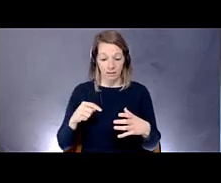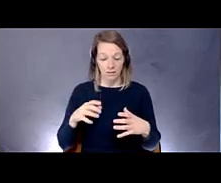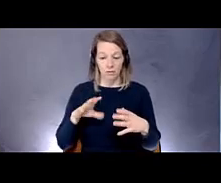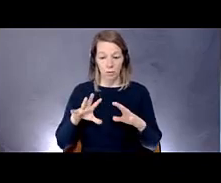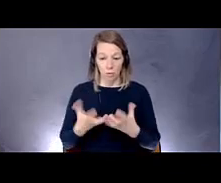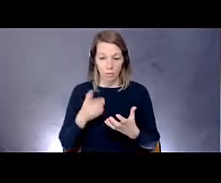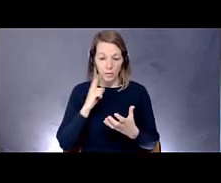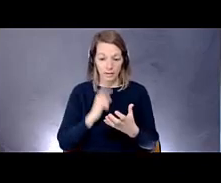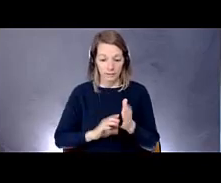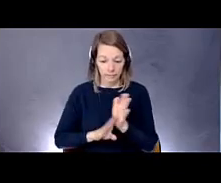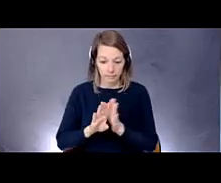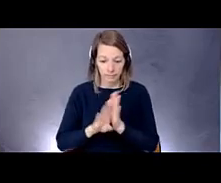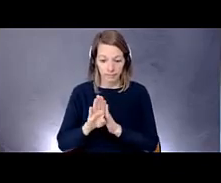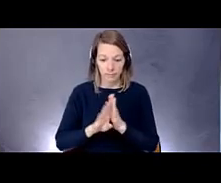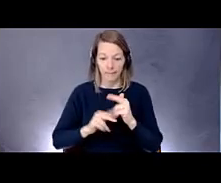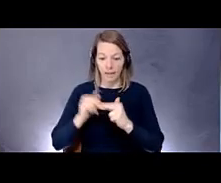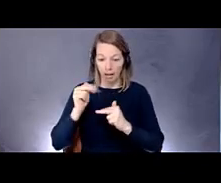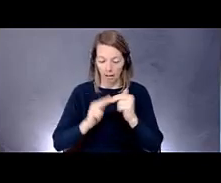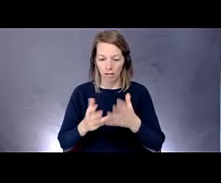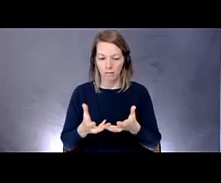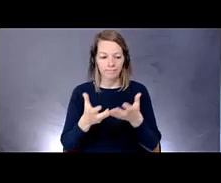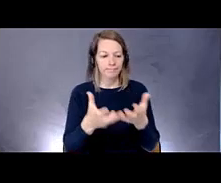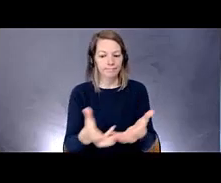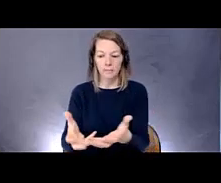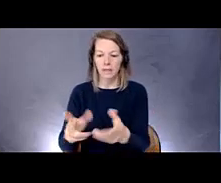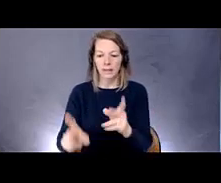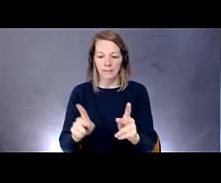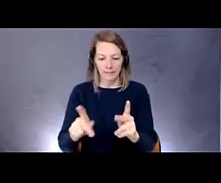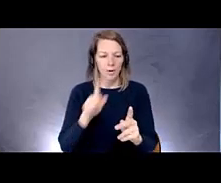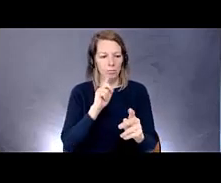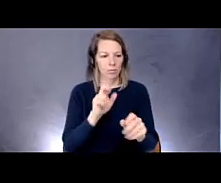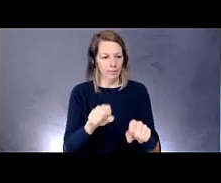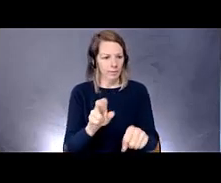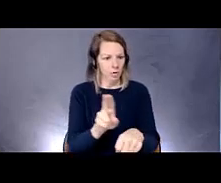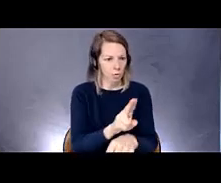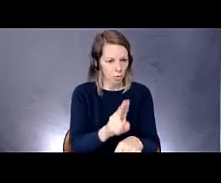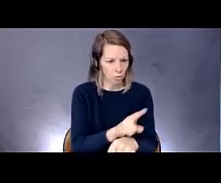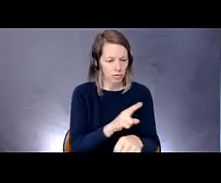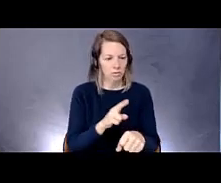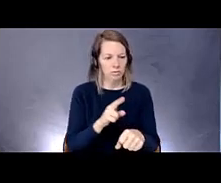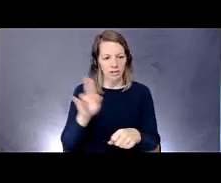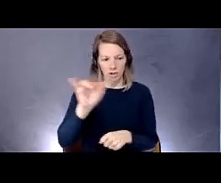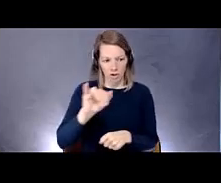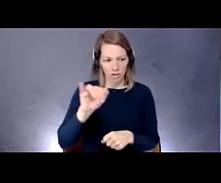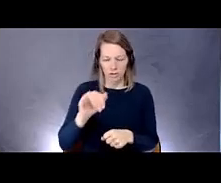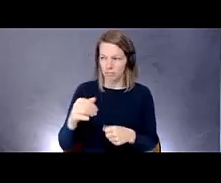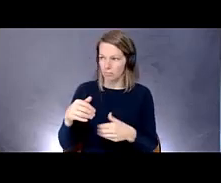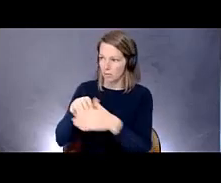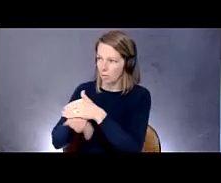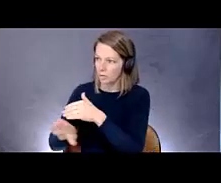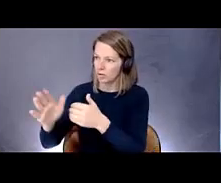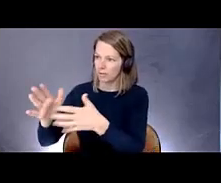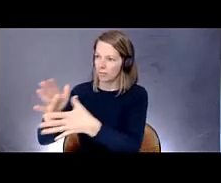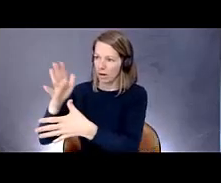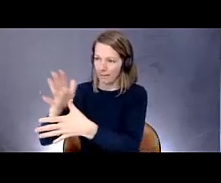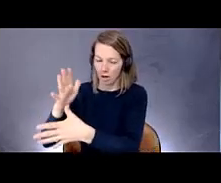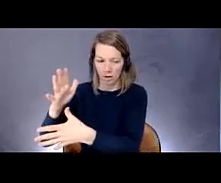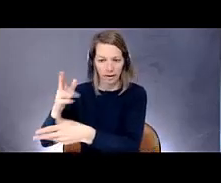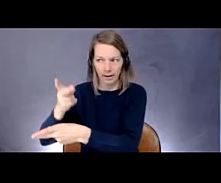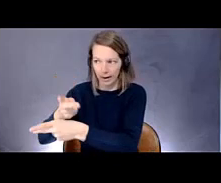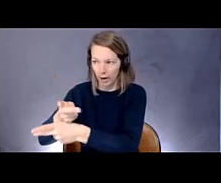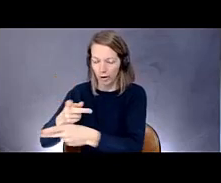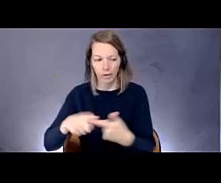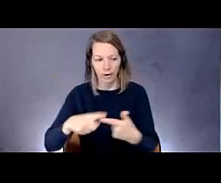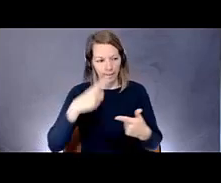the folks that are on this call, people are going to be able to go when they go primary care visits, first dollar primary care visits, first dollar mental health visits.